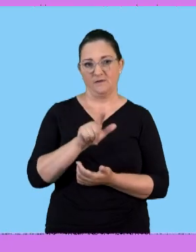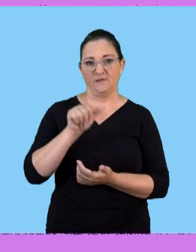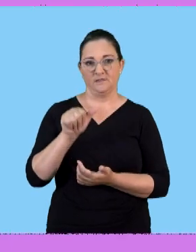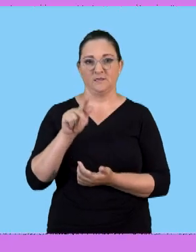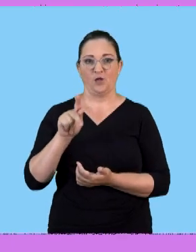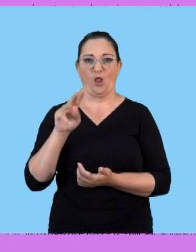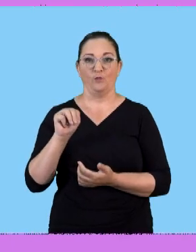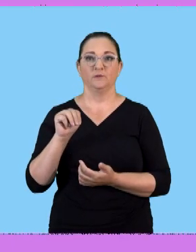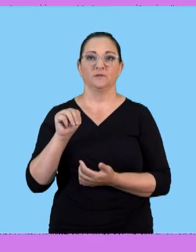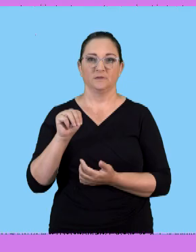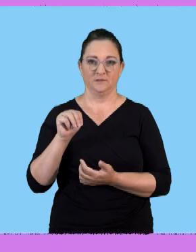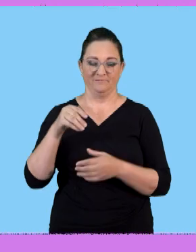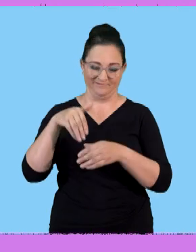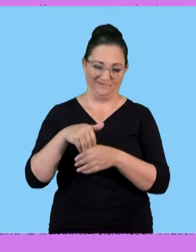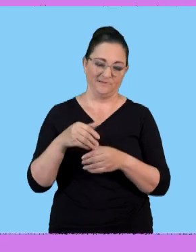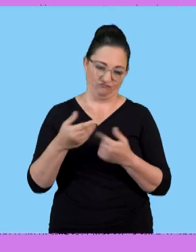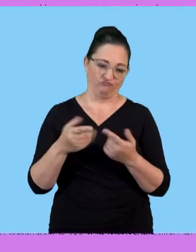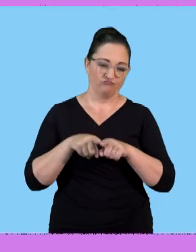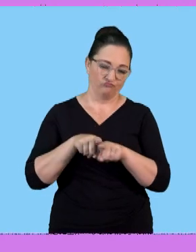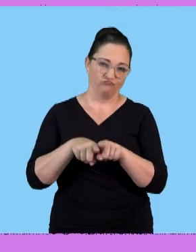proper. So